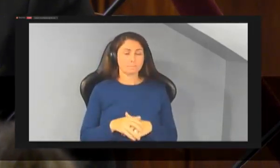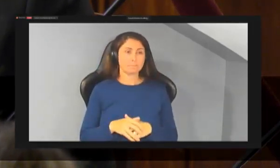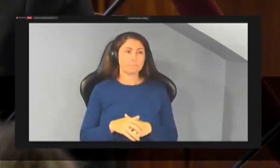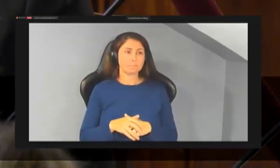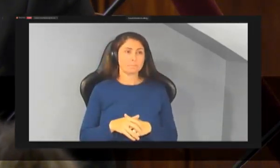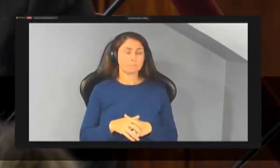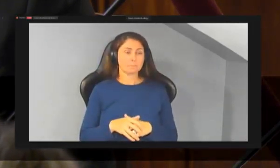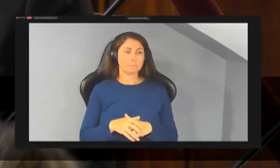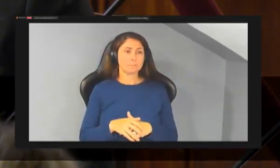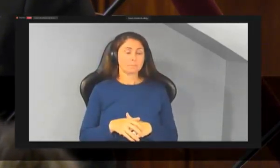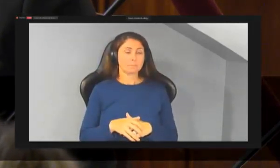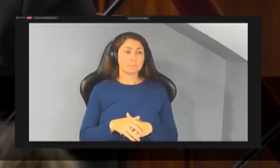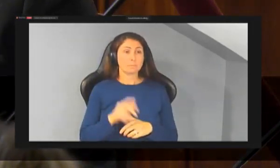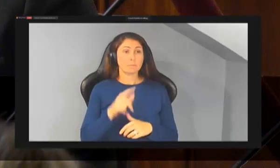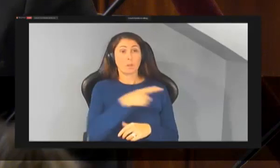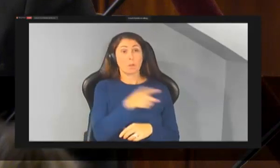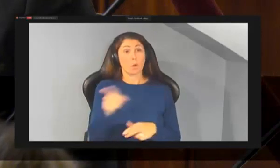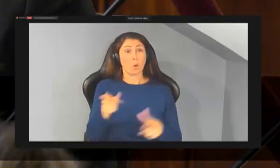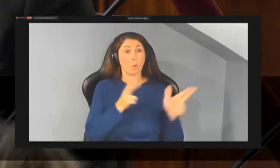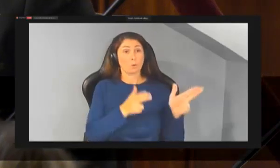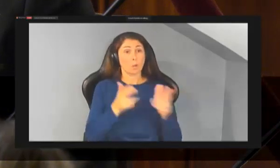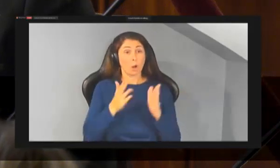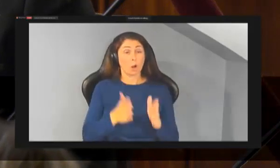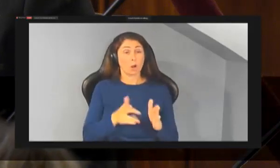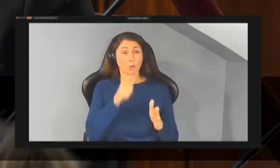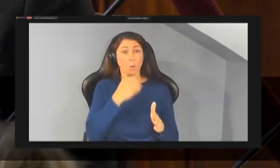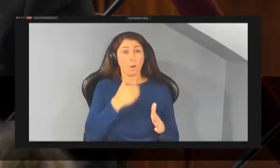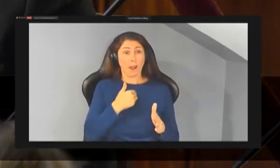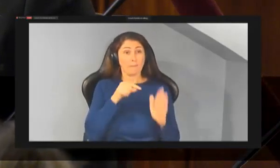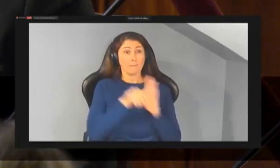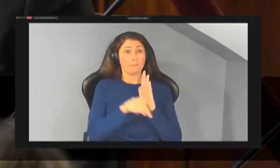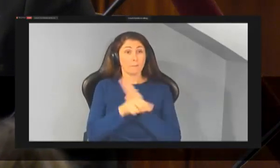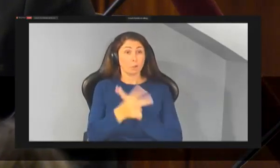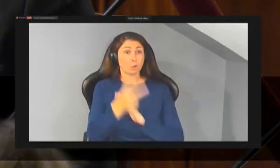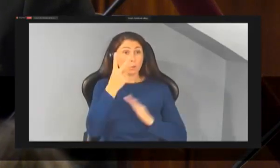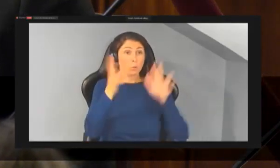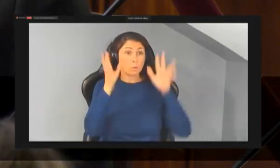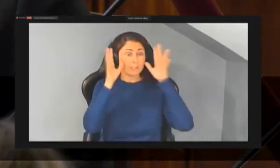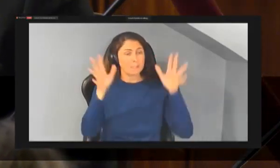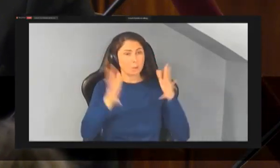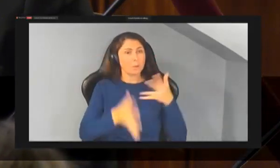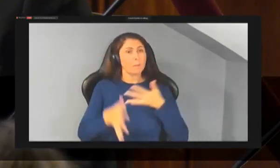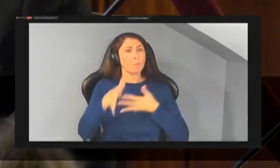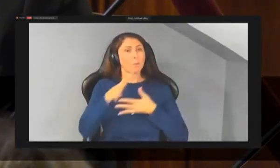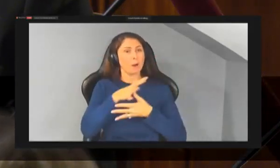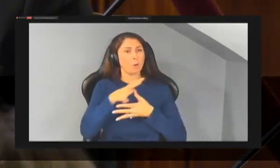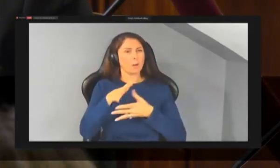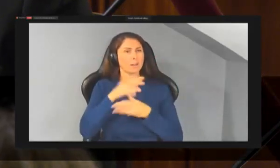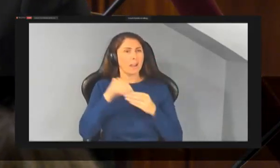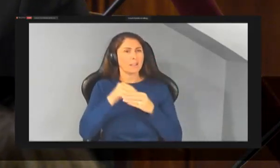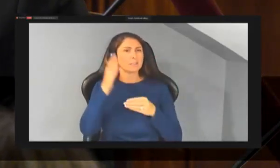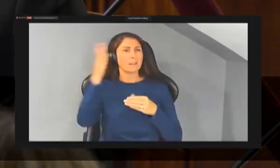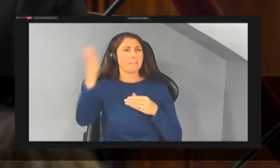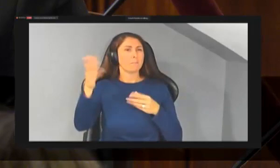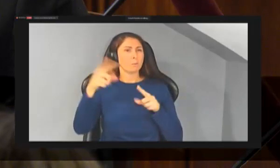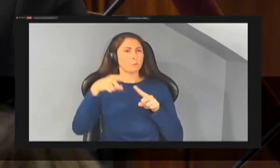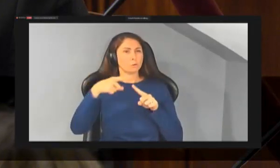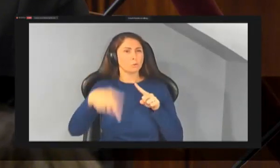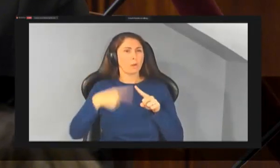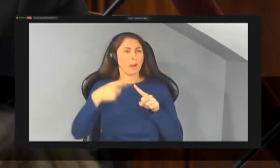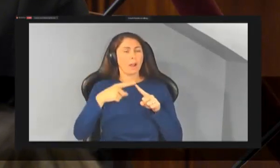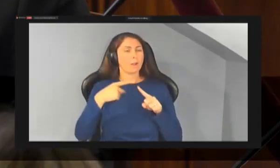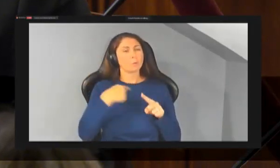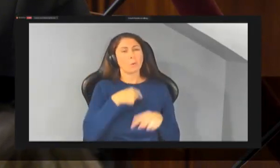you know, those hunters who harvest at least 2 deer would be prioritized in future rounds. But which I mean, we're not necessarily sure